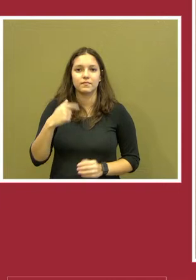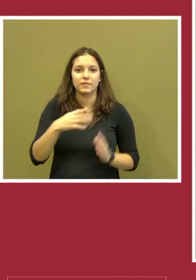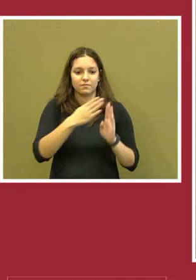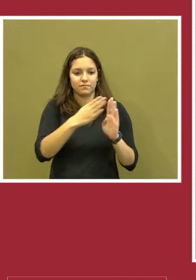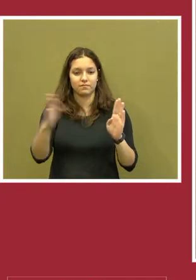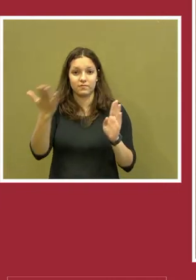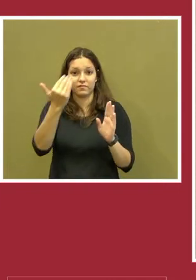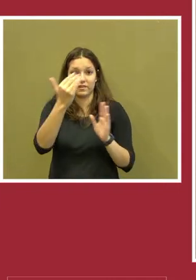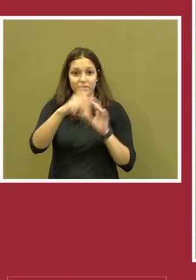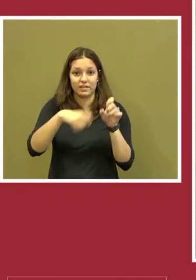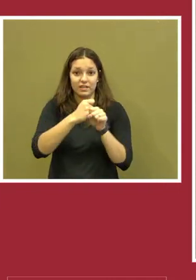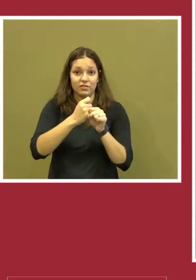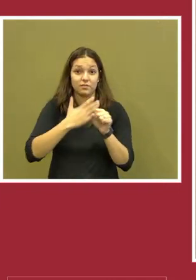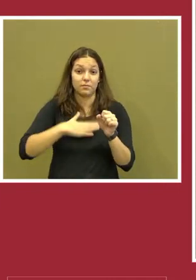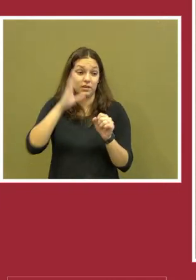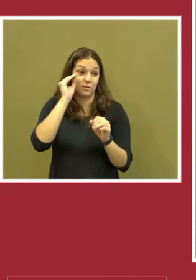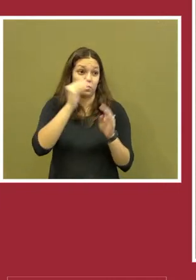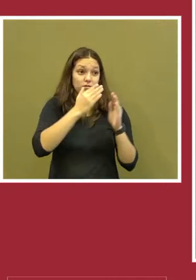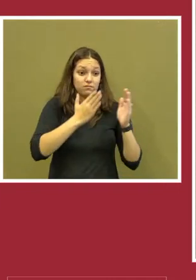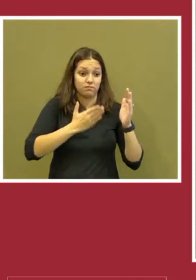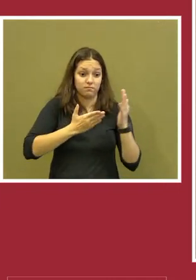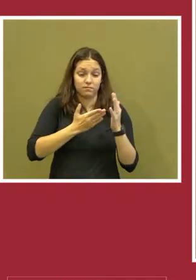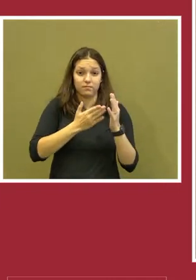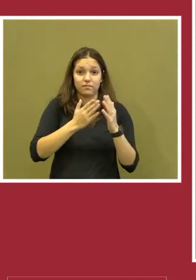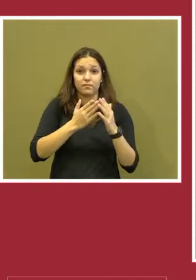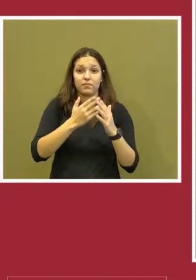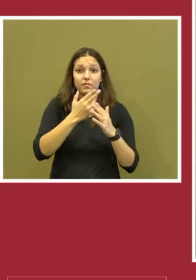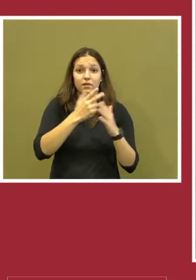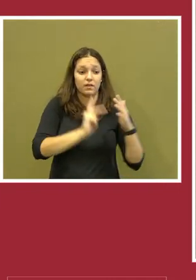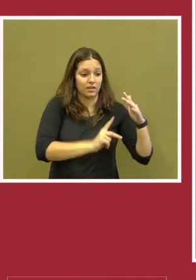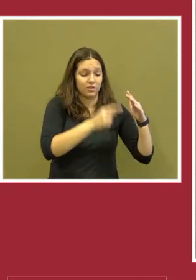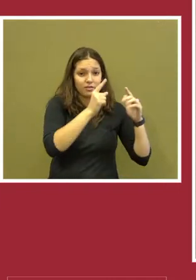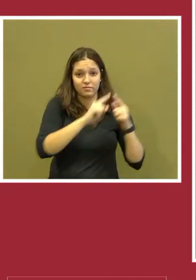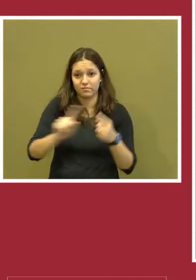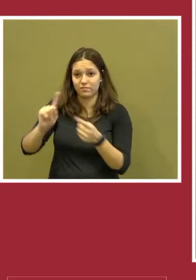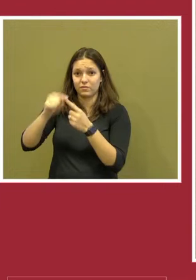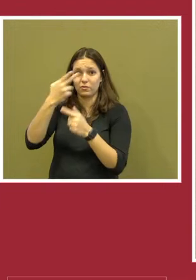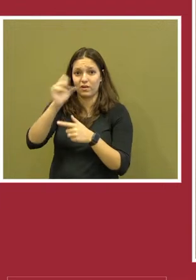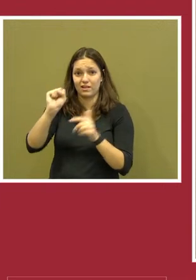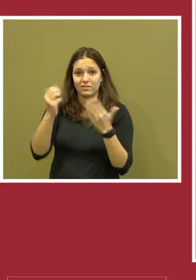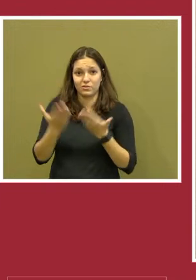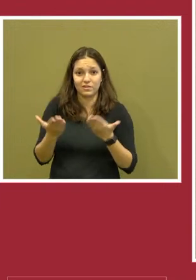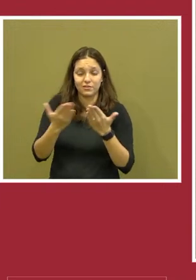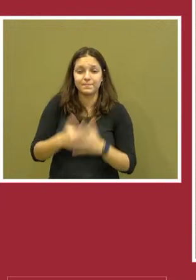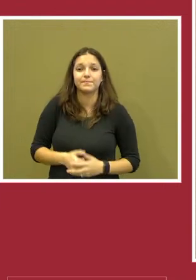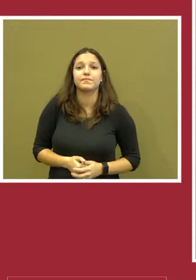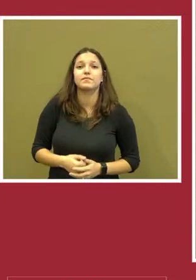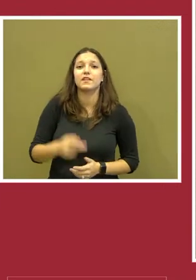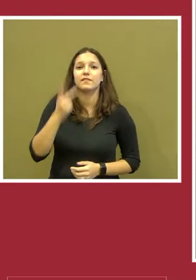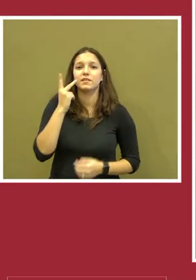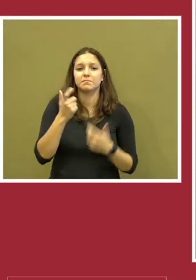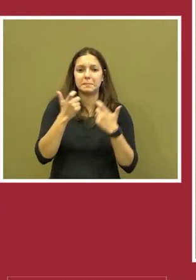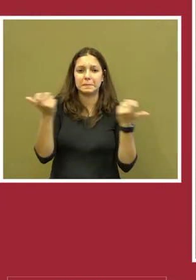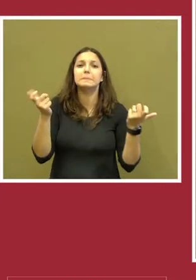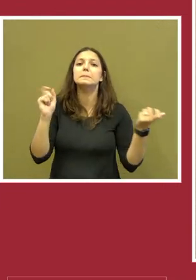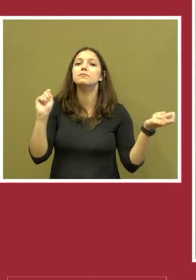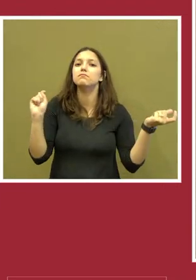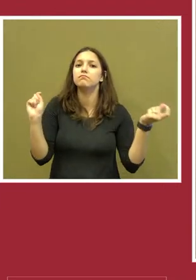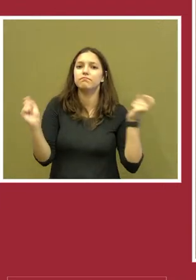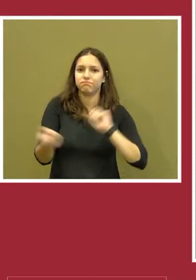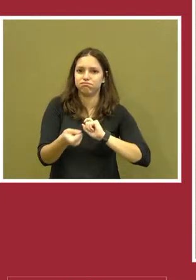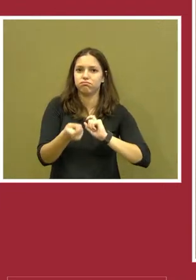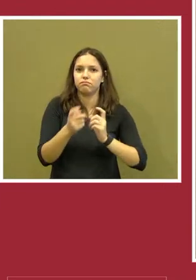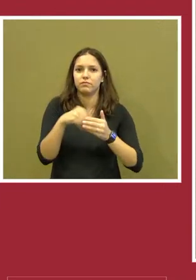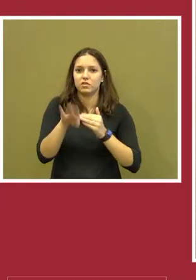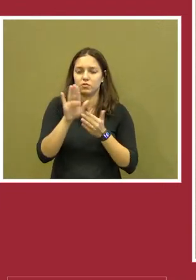years through my boys going through high school, all the way through kindergarten through high school here. and I've seen a huge change in